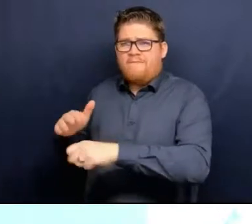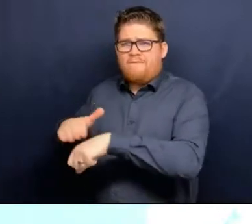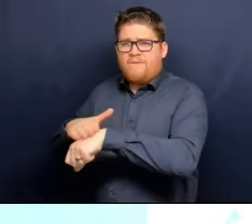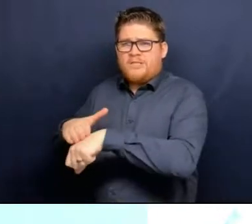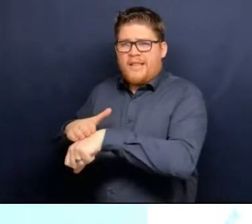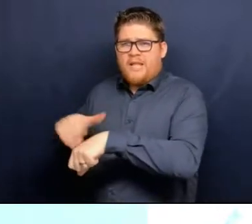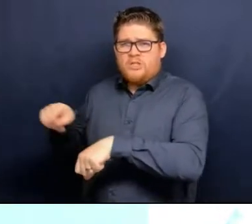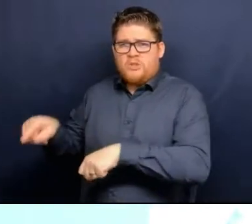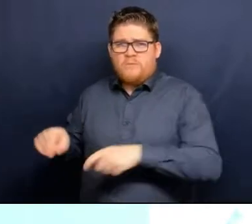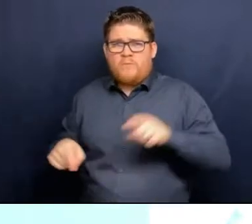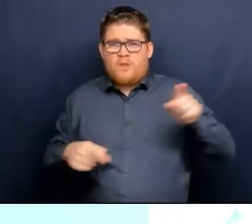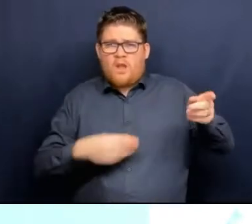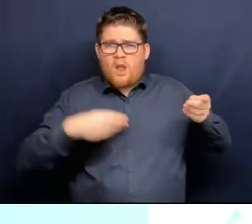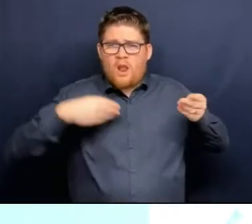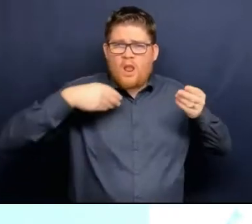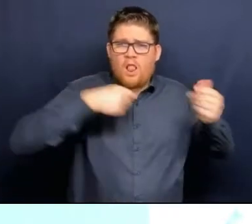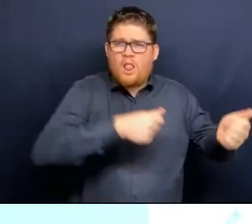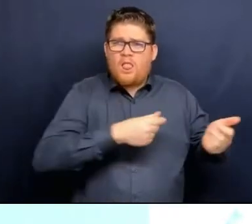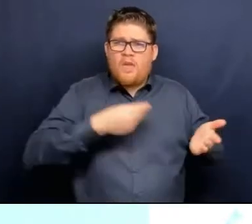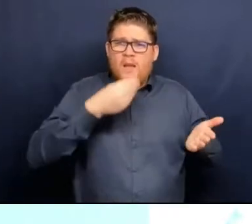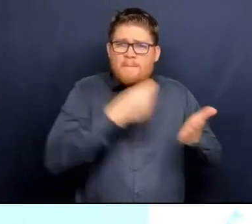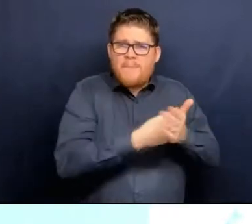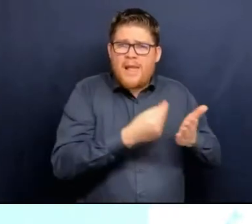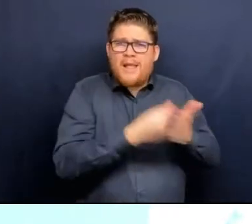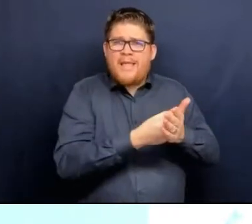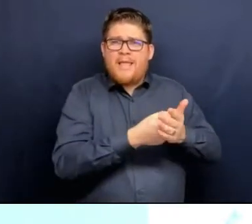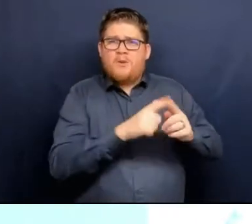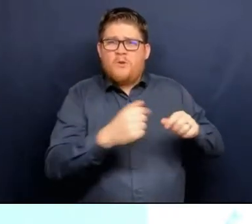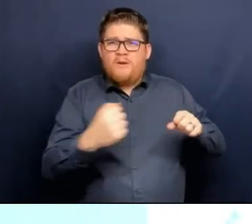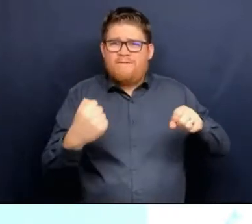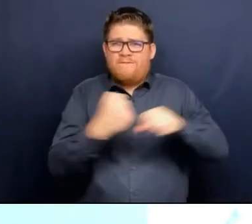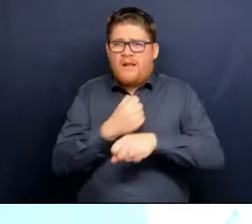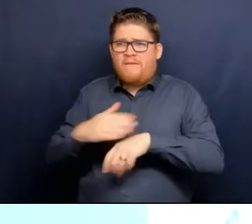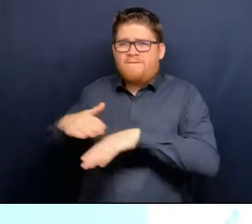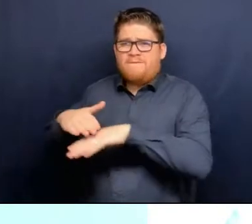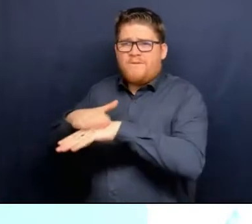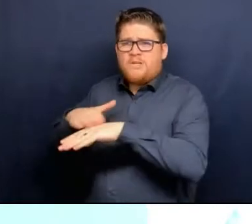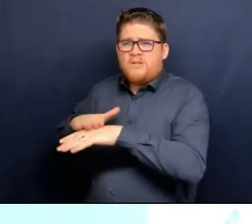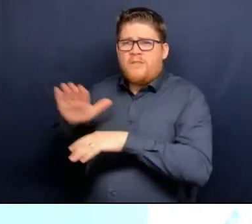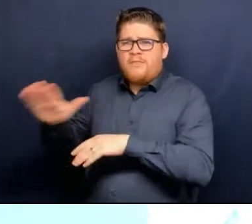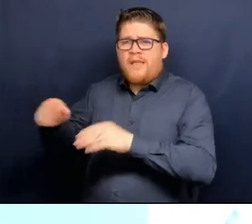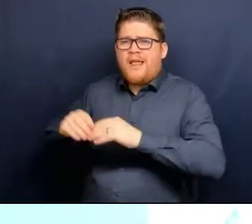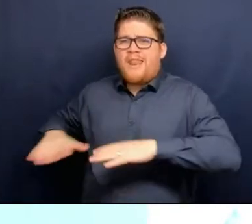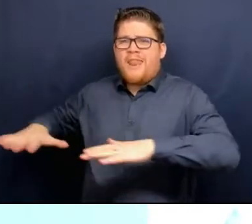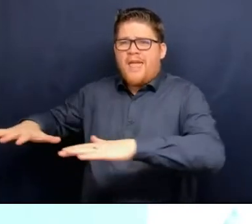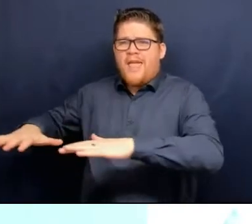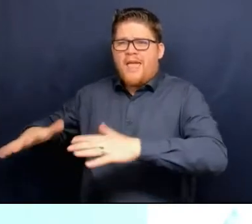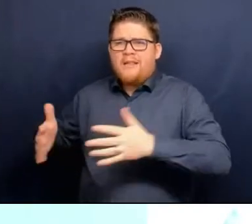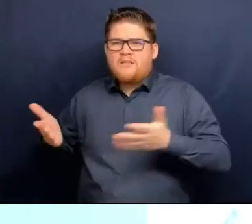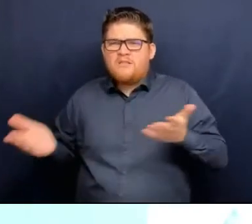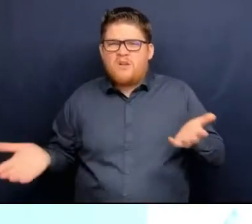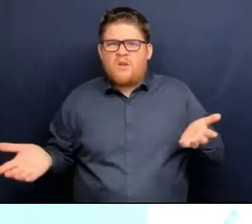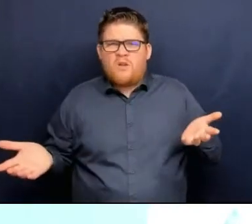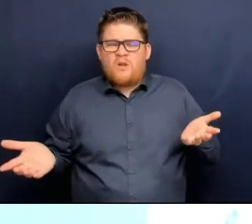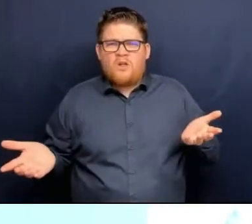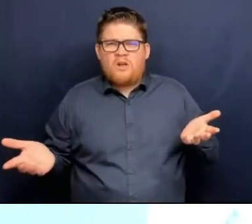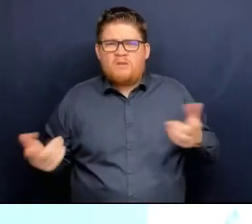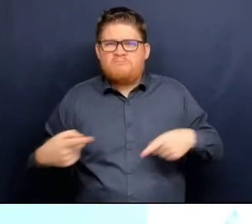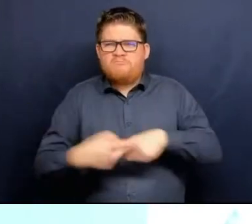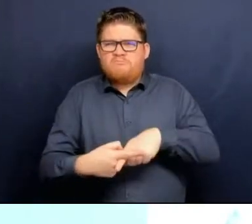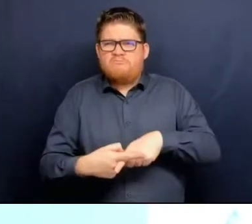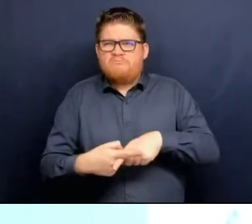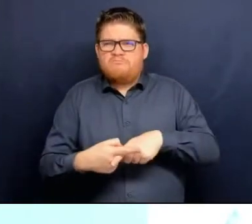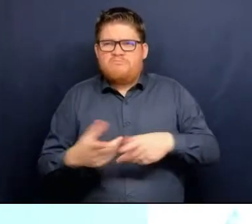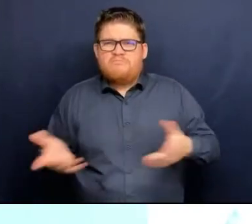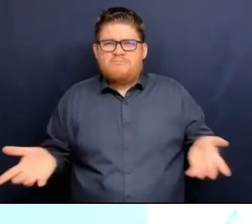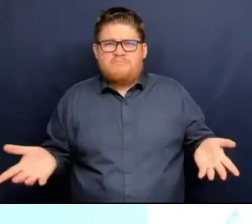currently active. So, given what we're talking about here today, how do you explain acting on this action plan